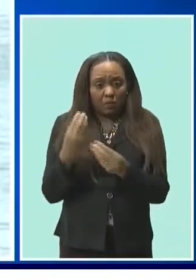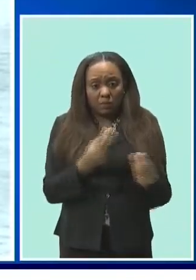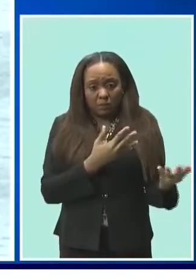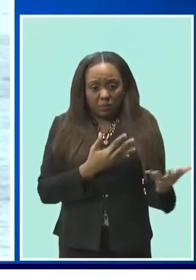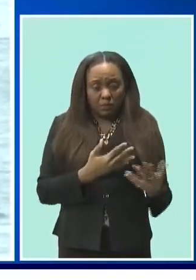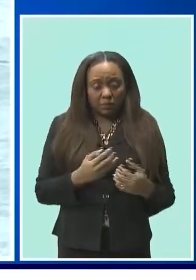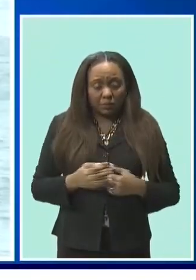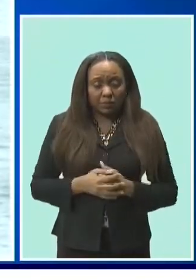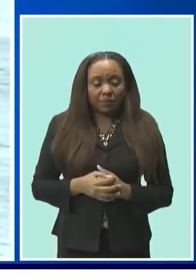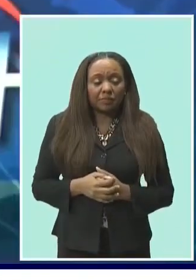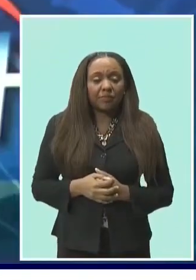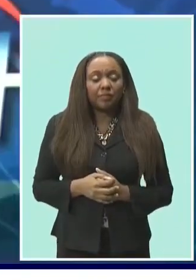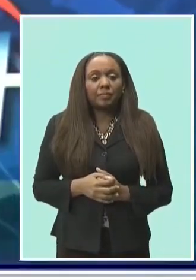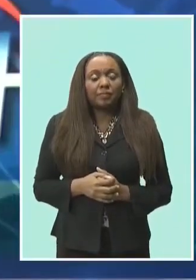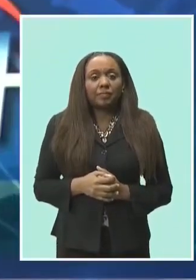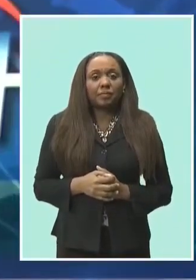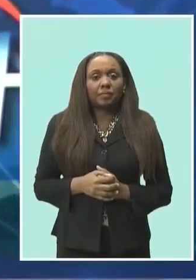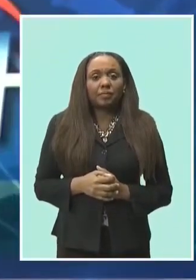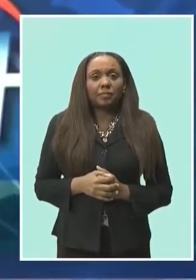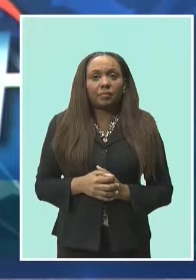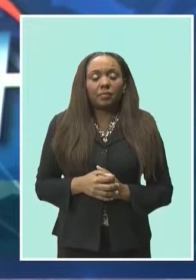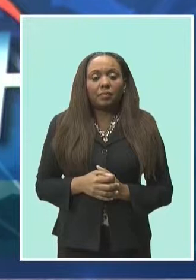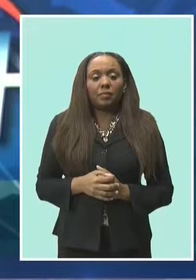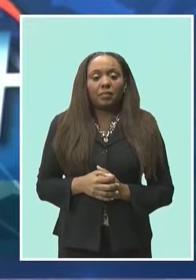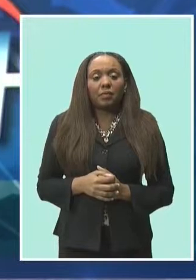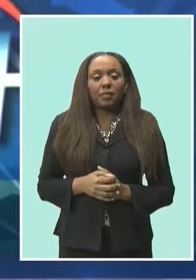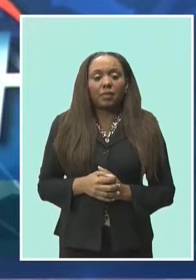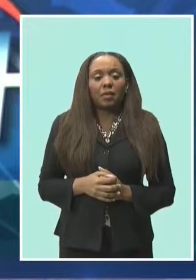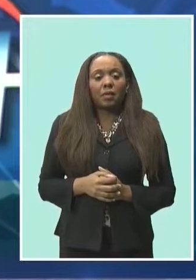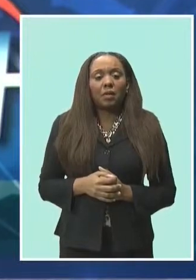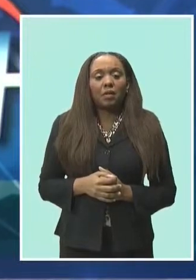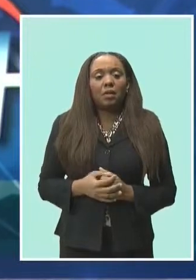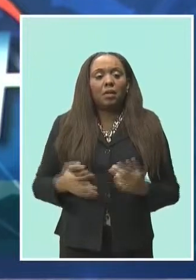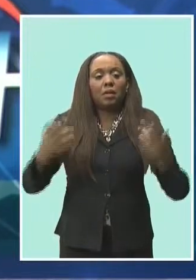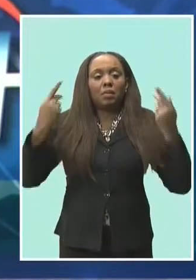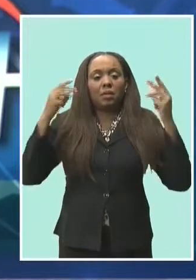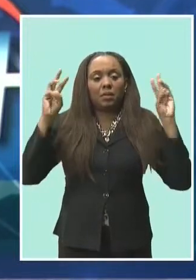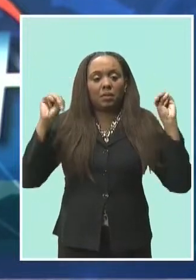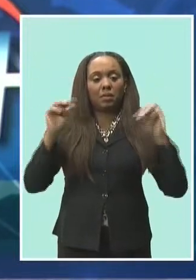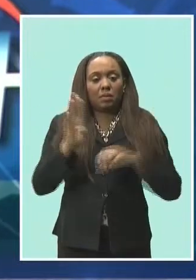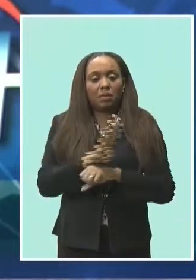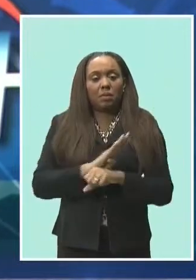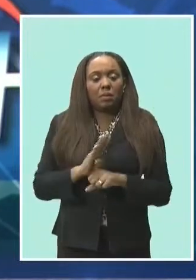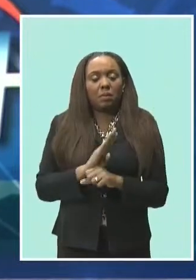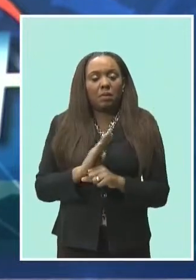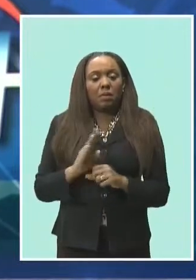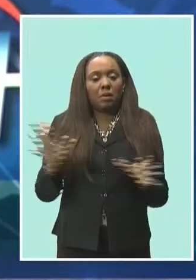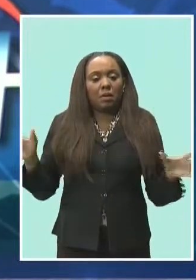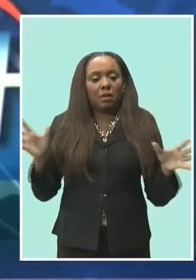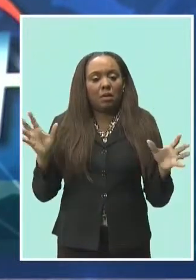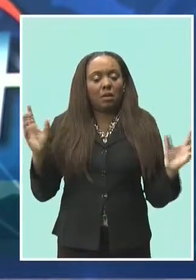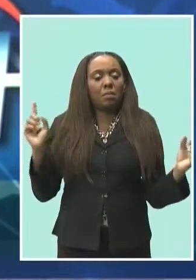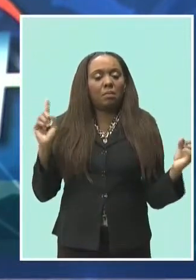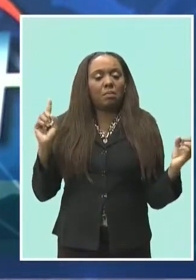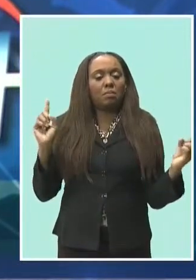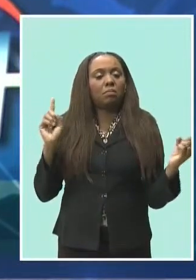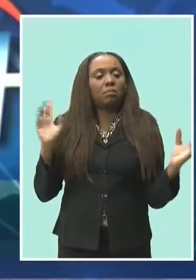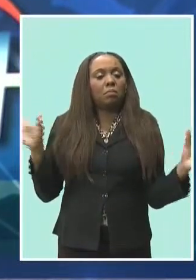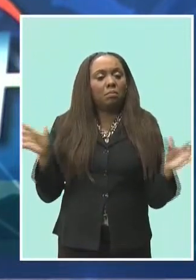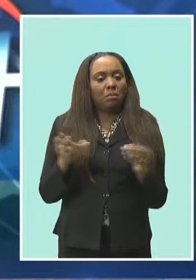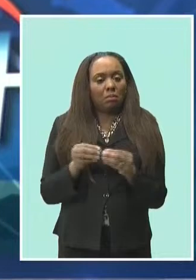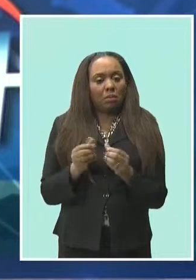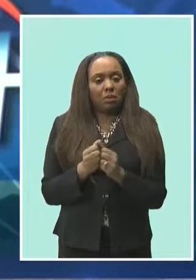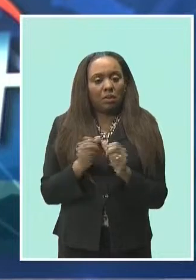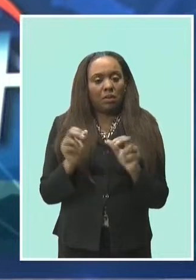Phillips, CBC News. Meanwhile, we're hearing that Prime Minister Mia Amor-Motley has met with the family of the missing visitors,